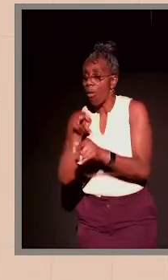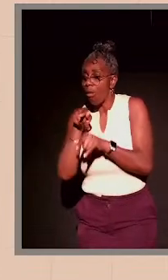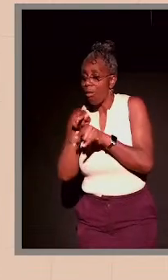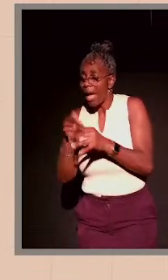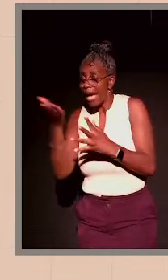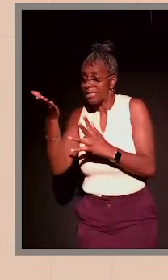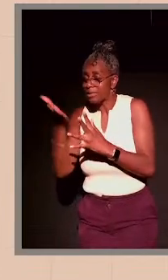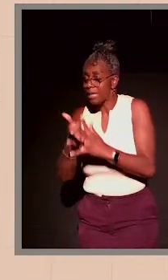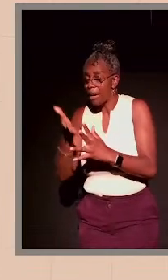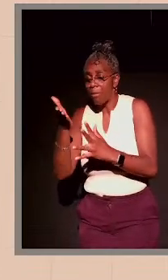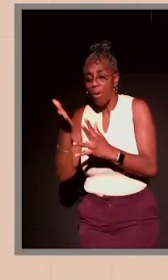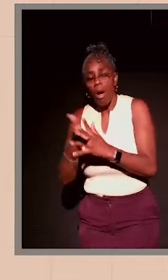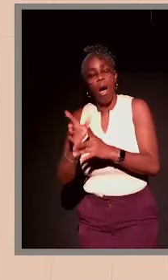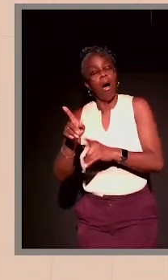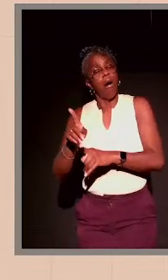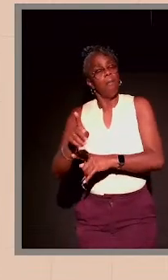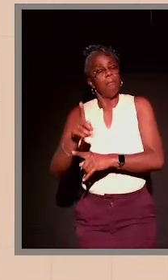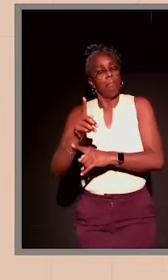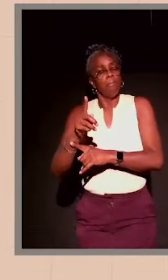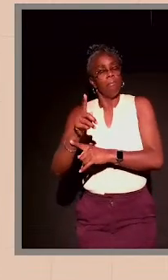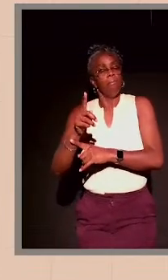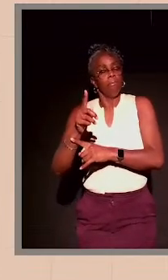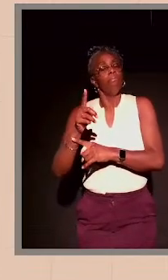I had thought that it would be